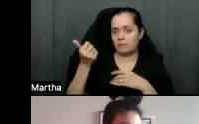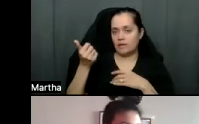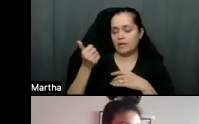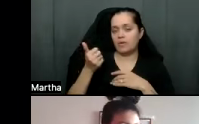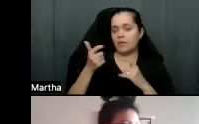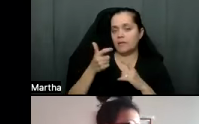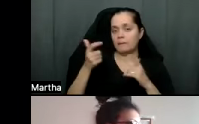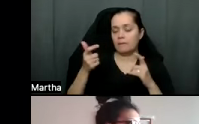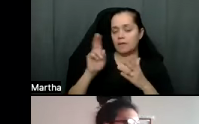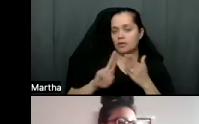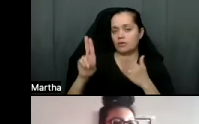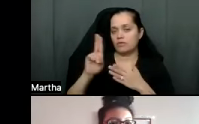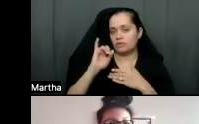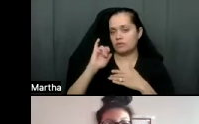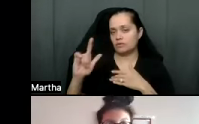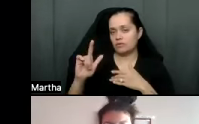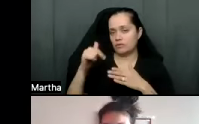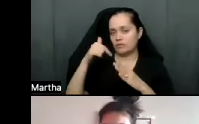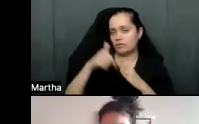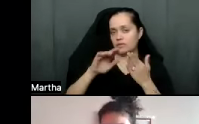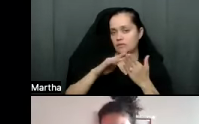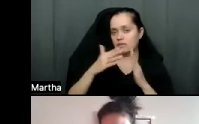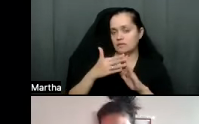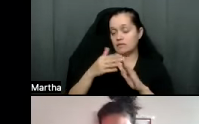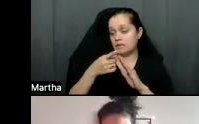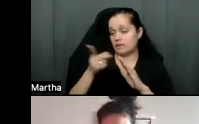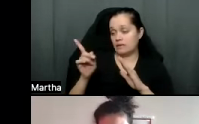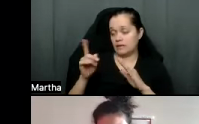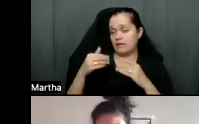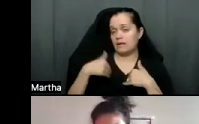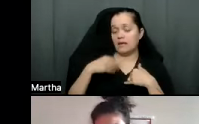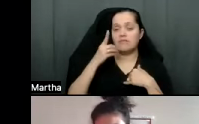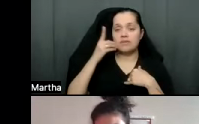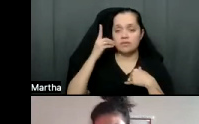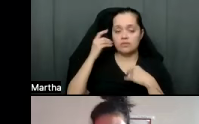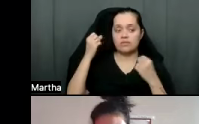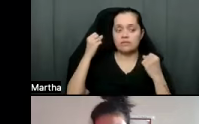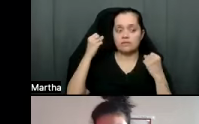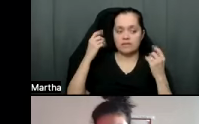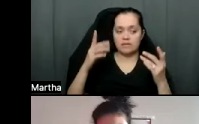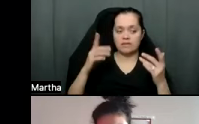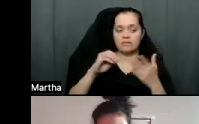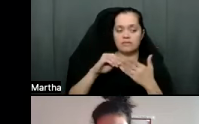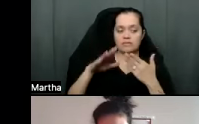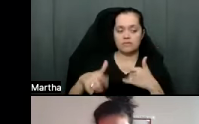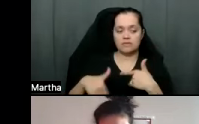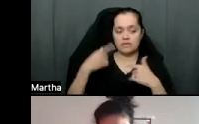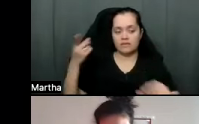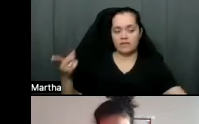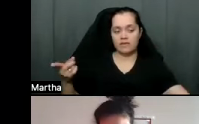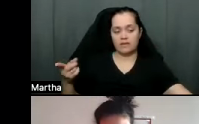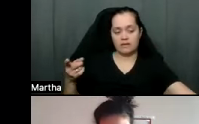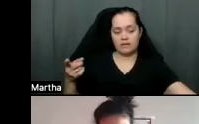big University of Illinois downstate? They, of course, have dorms. They have thousands of students living on